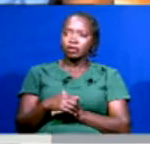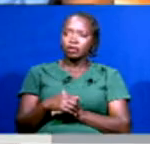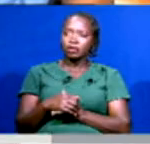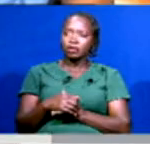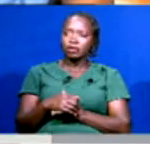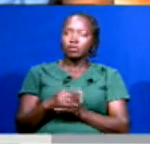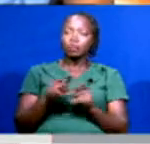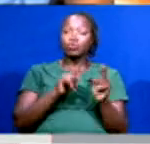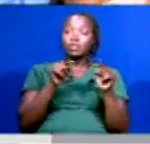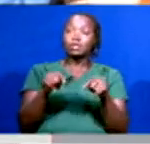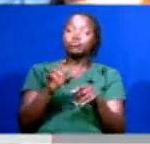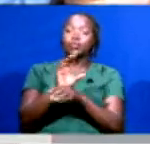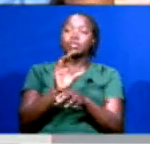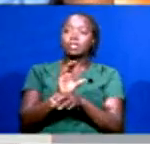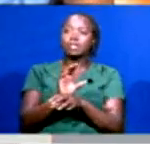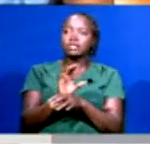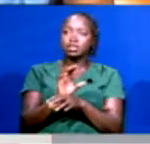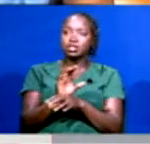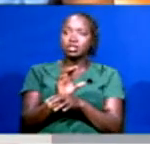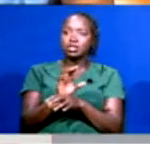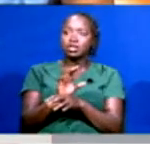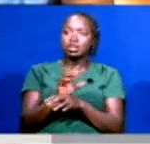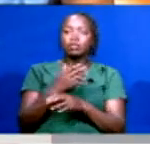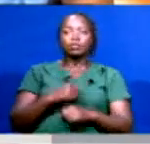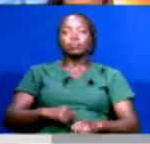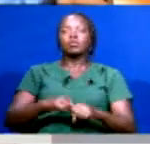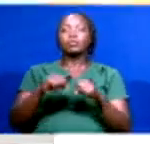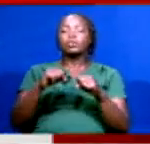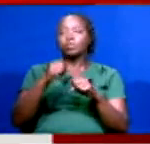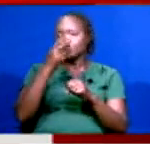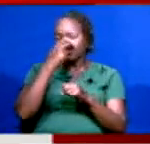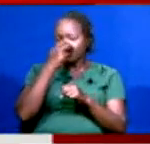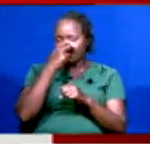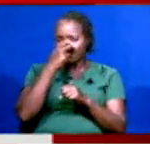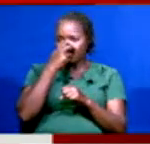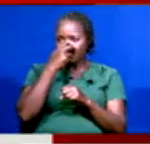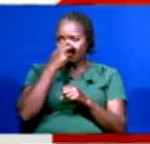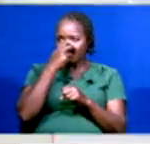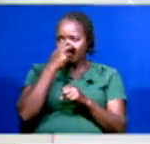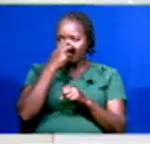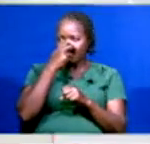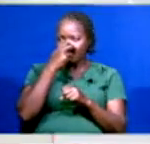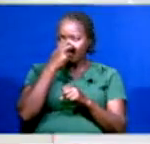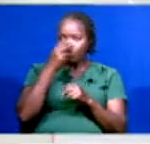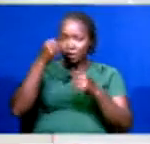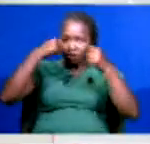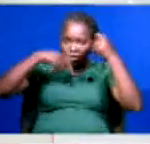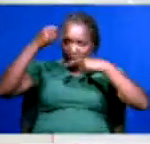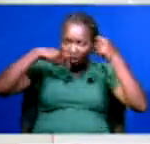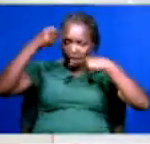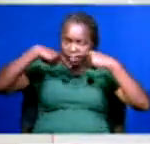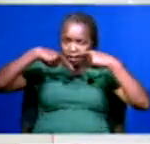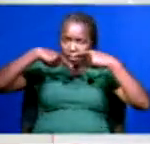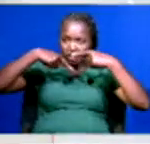We came to this church with my boss, President William Ruto. We were in tears. We were